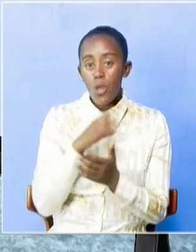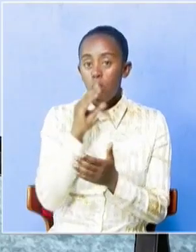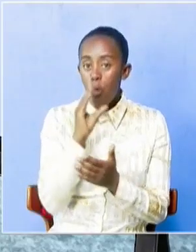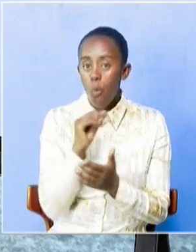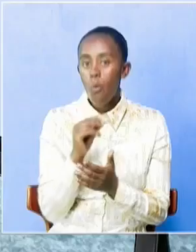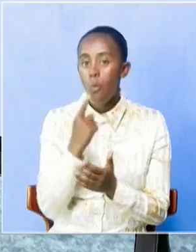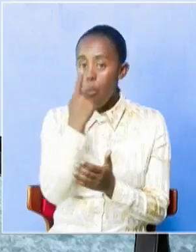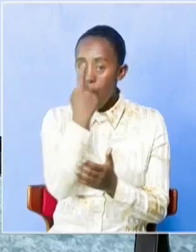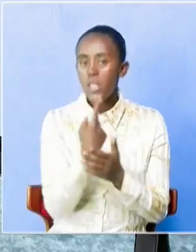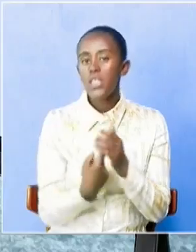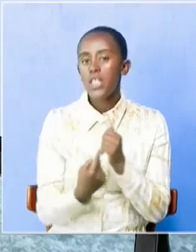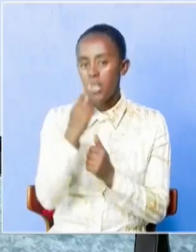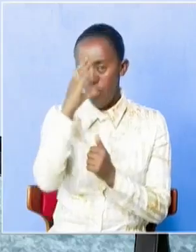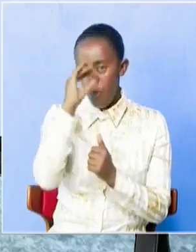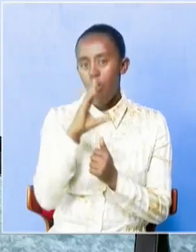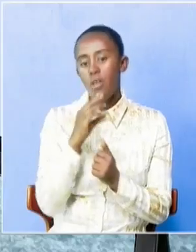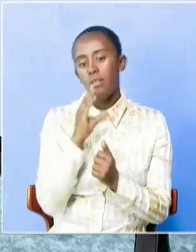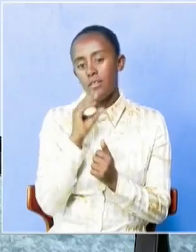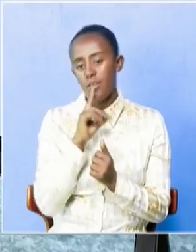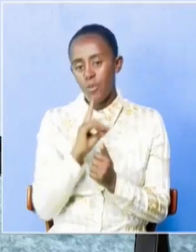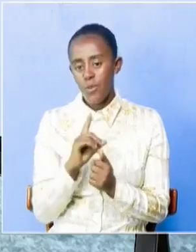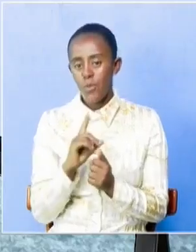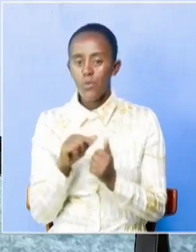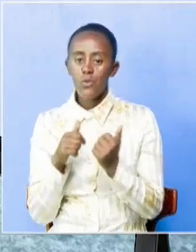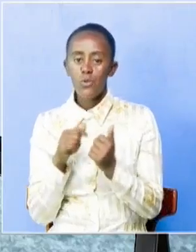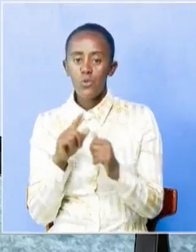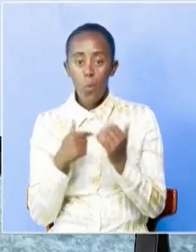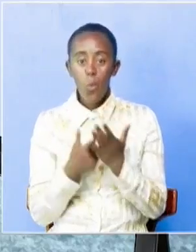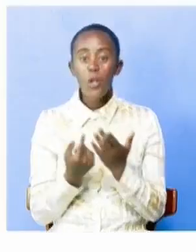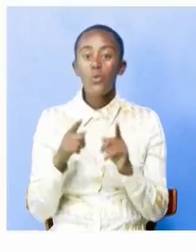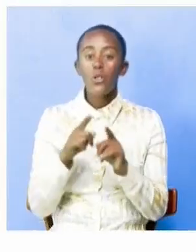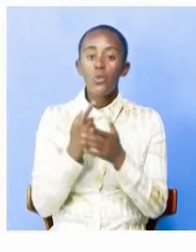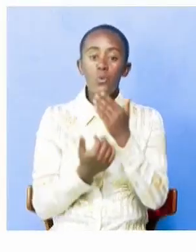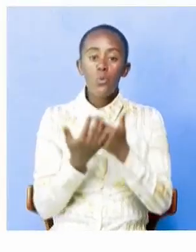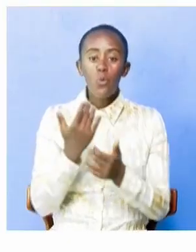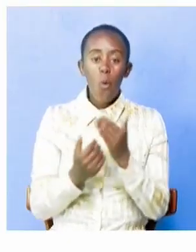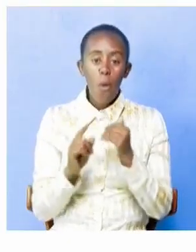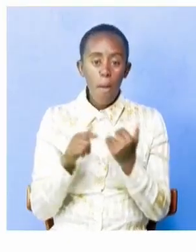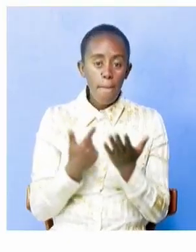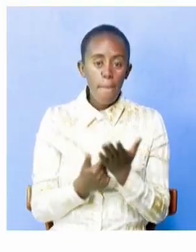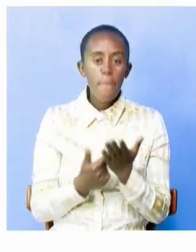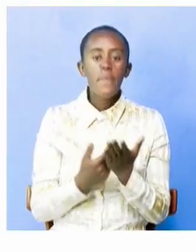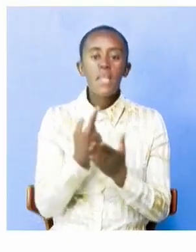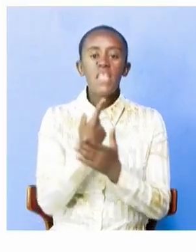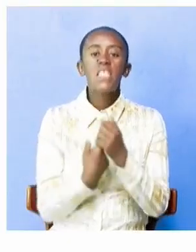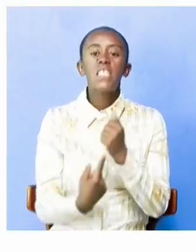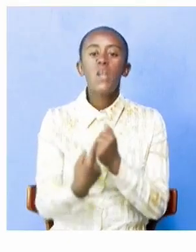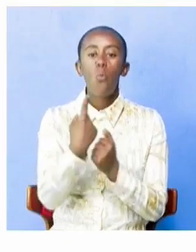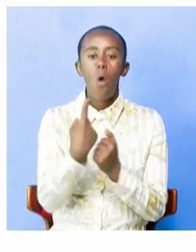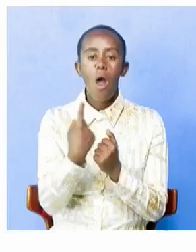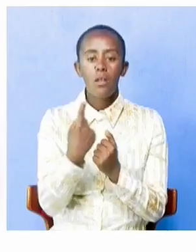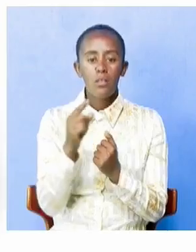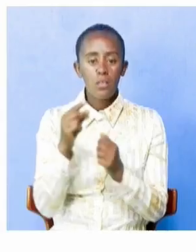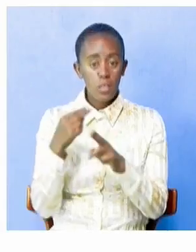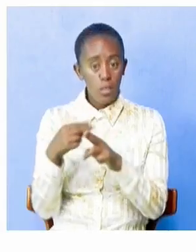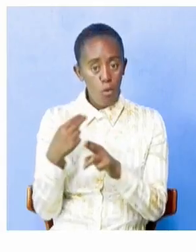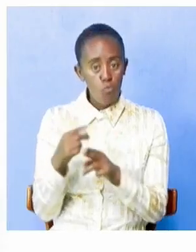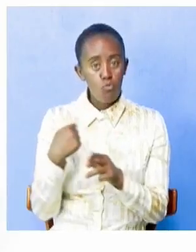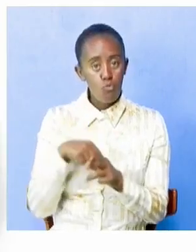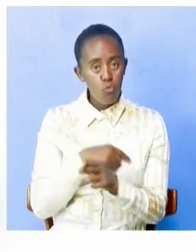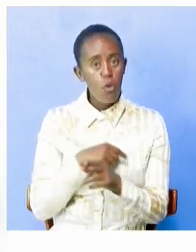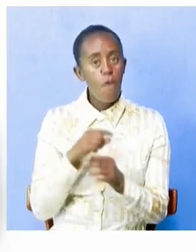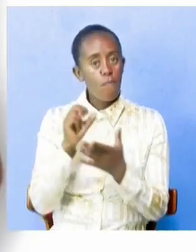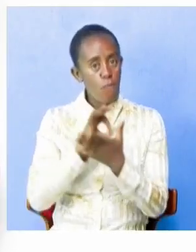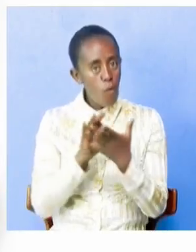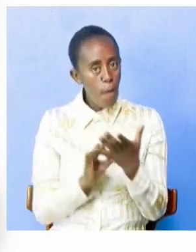one single boy. So when we are talking about singular noun, we form